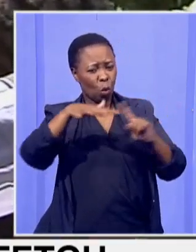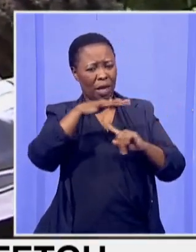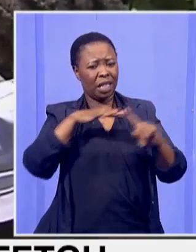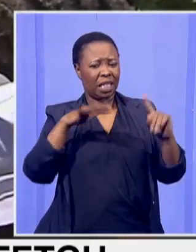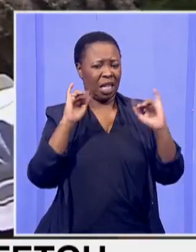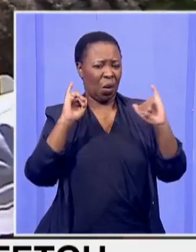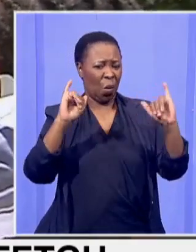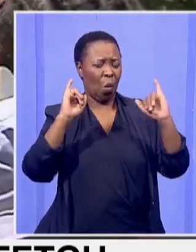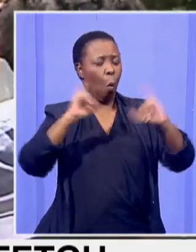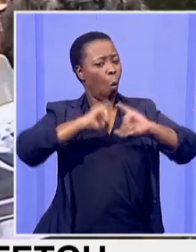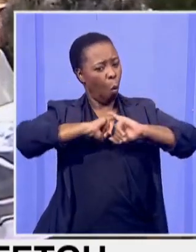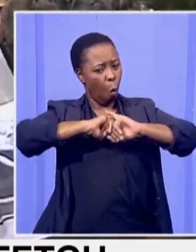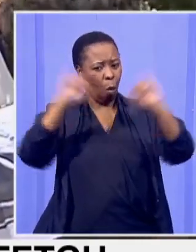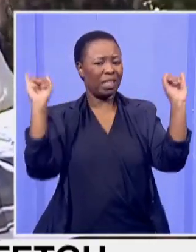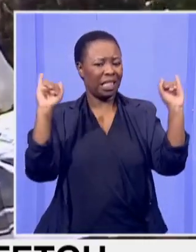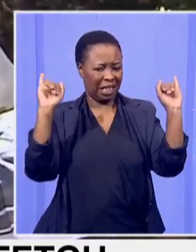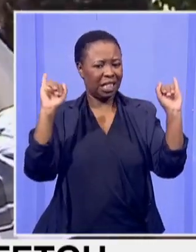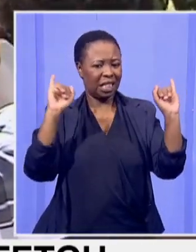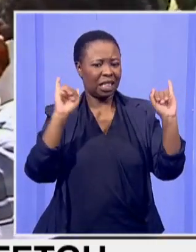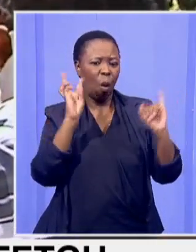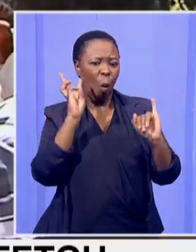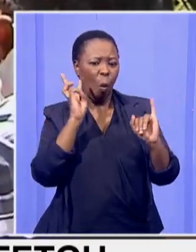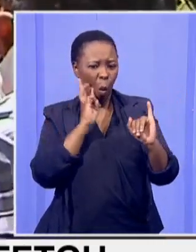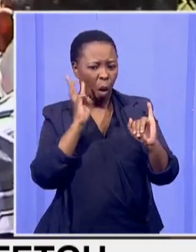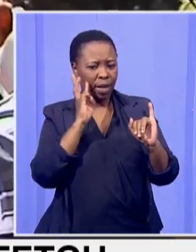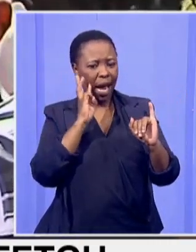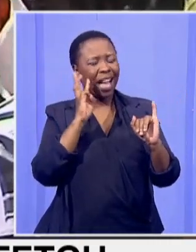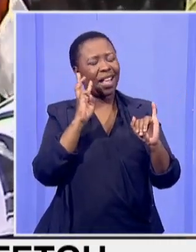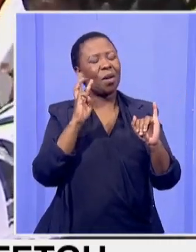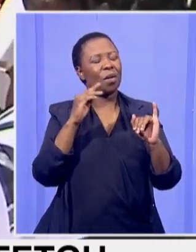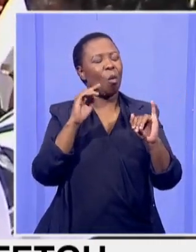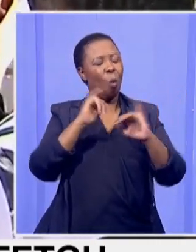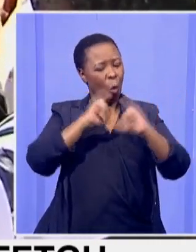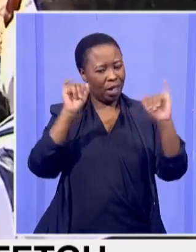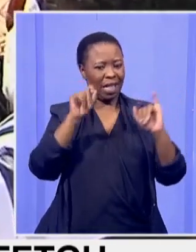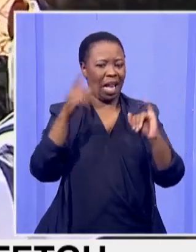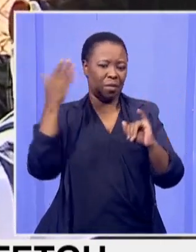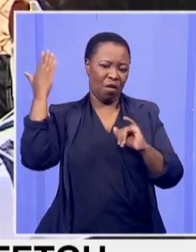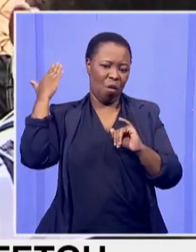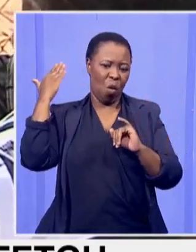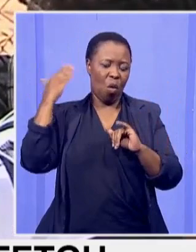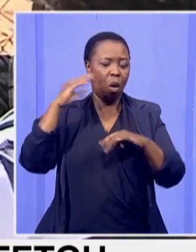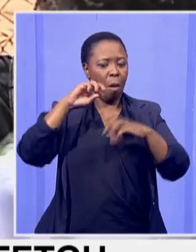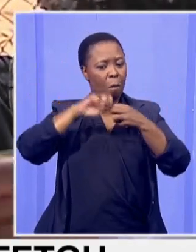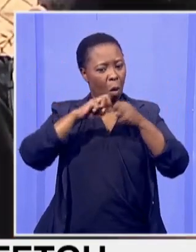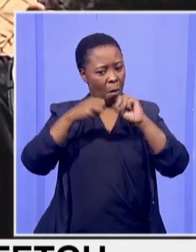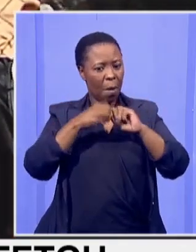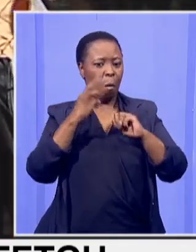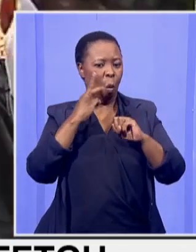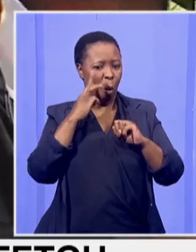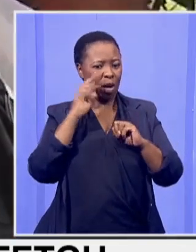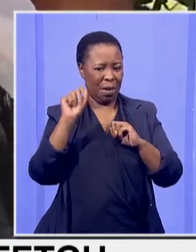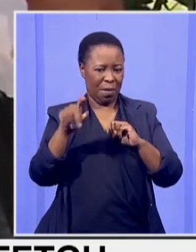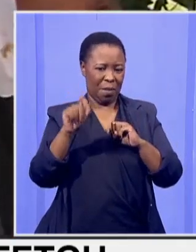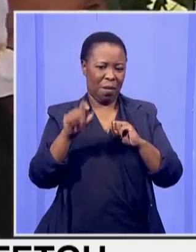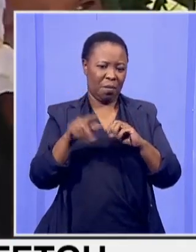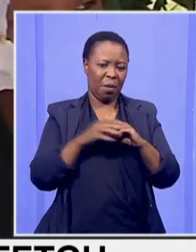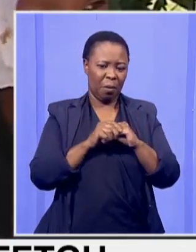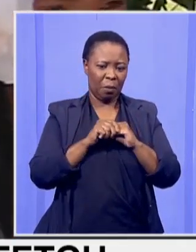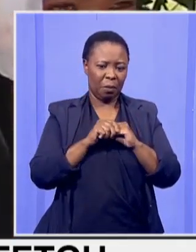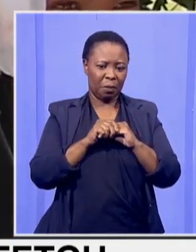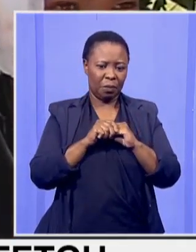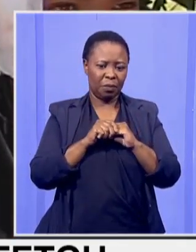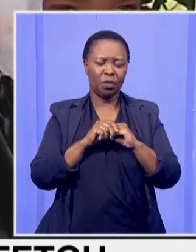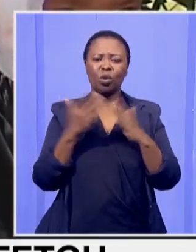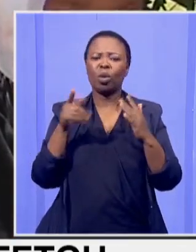e kete ke eleke daga ya no than before ke bothata ba metsi mo Ikhutseng so ke batla go tsema go le phela